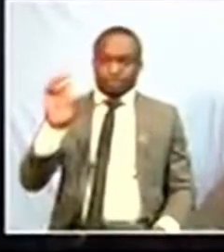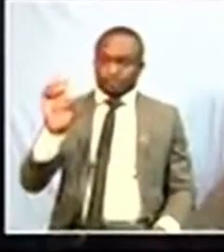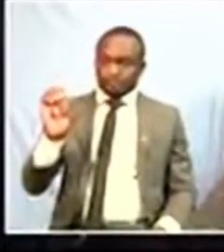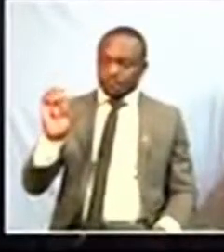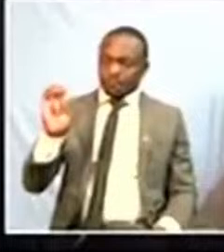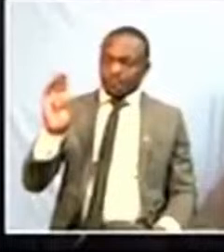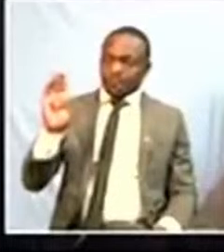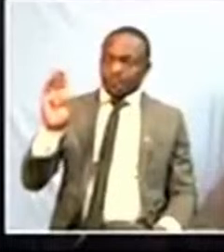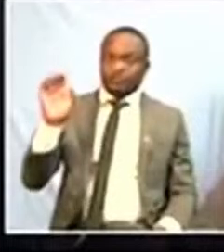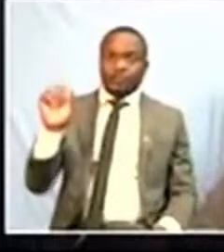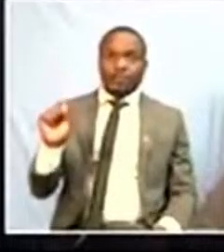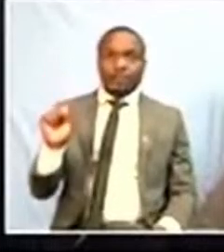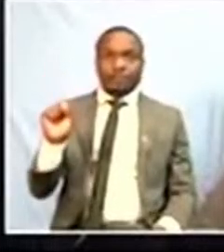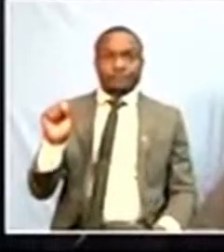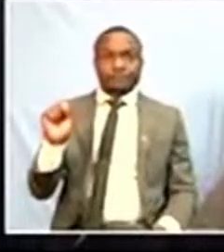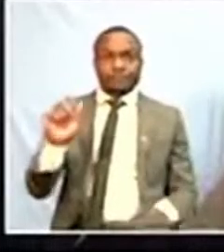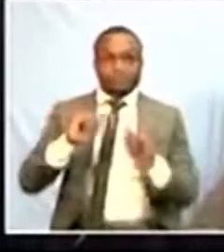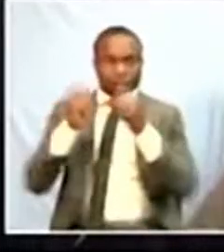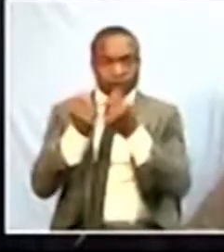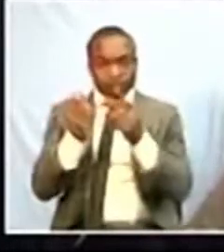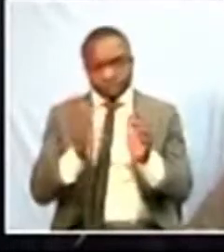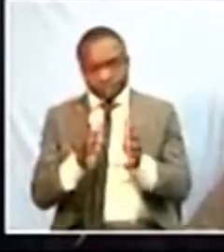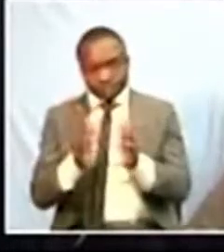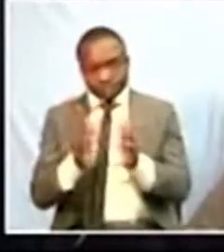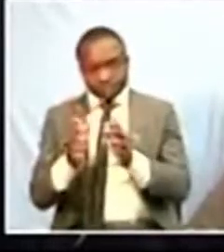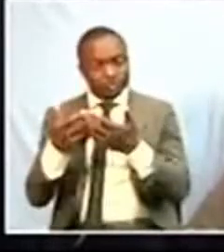from the side of engineering